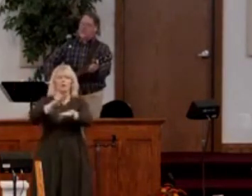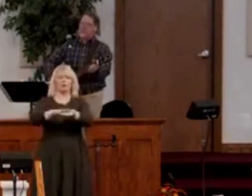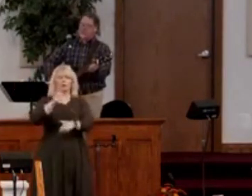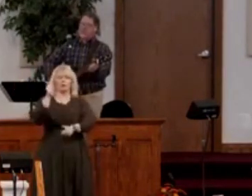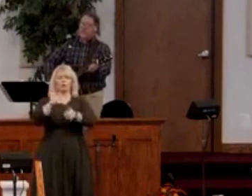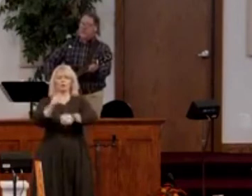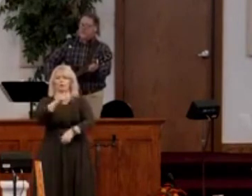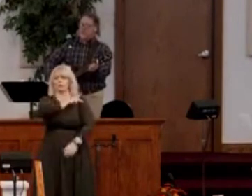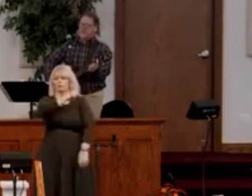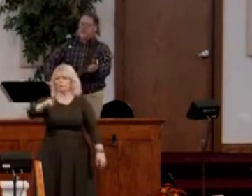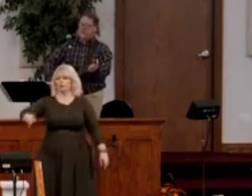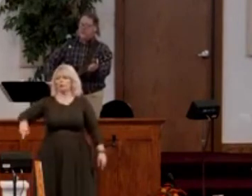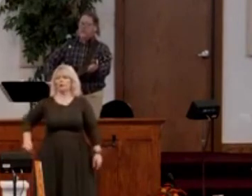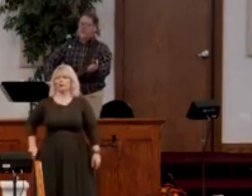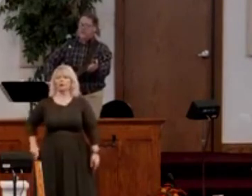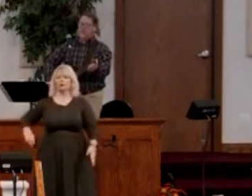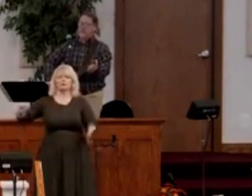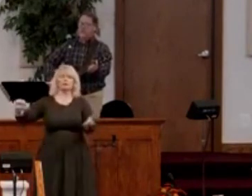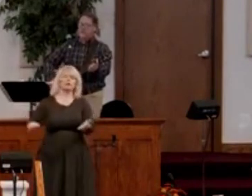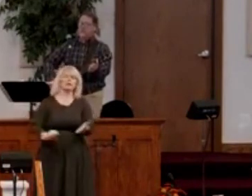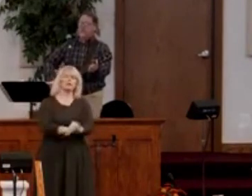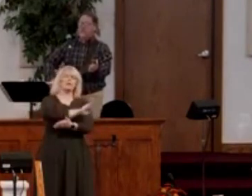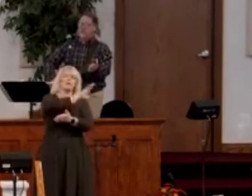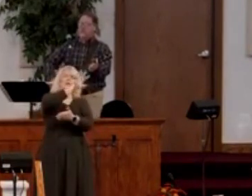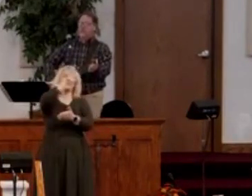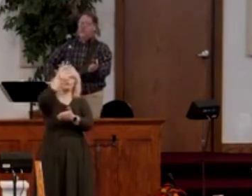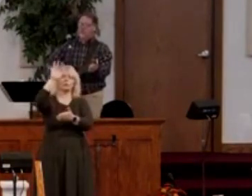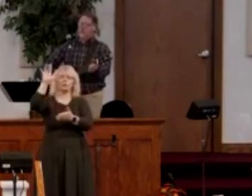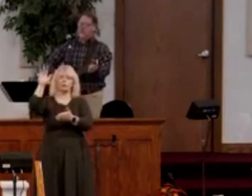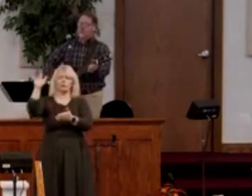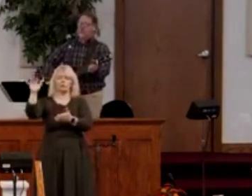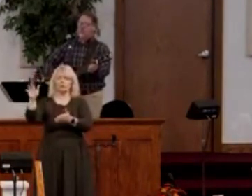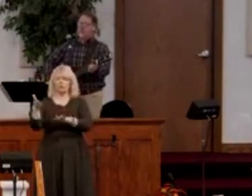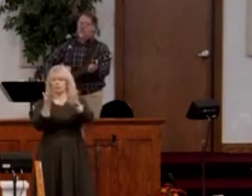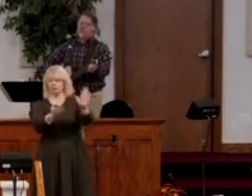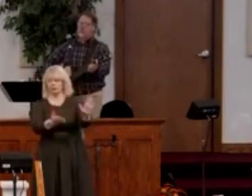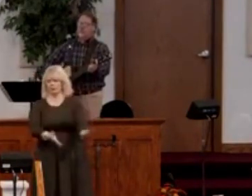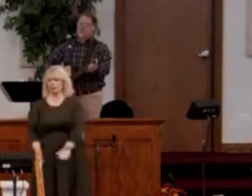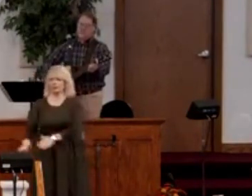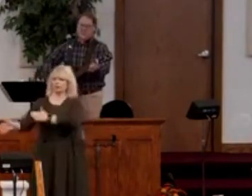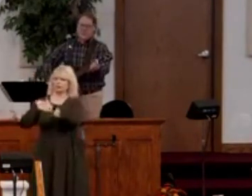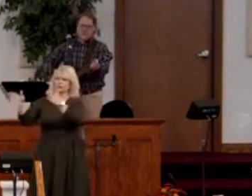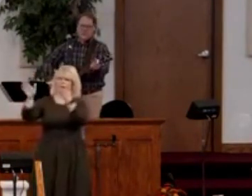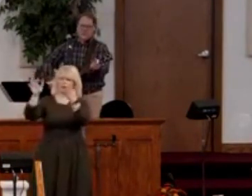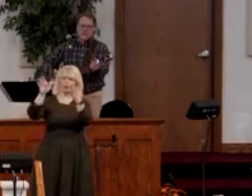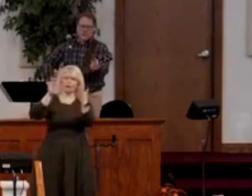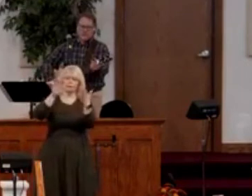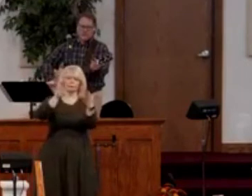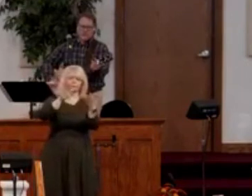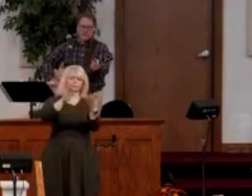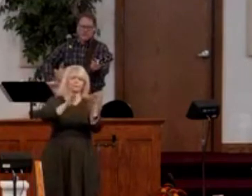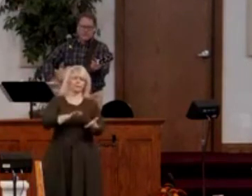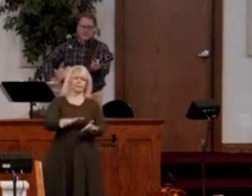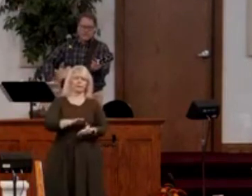on which the Prince of Glory died,